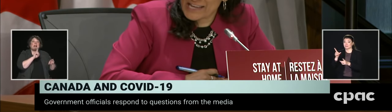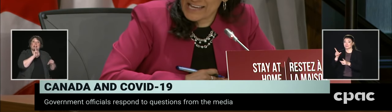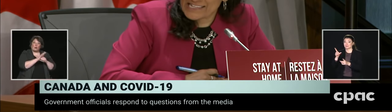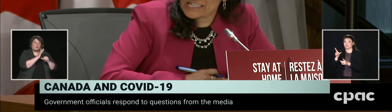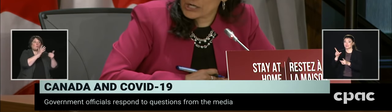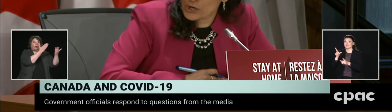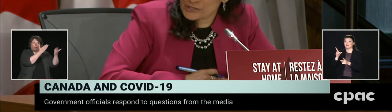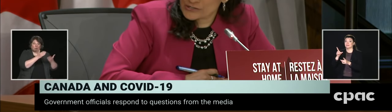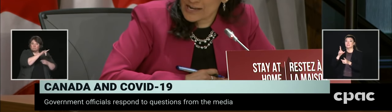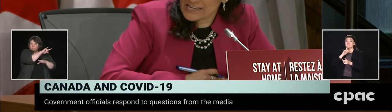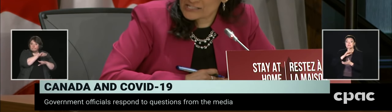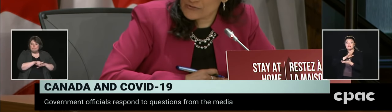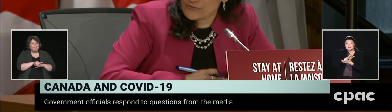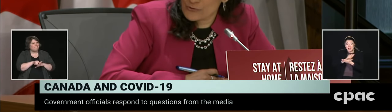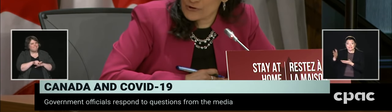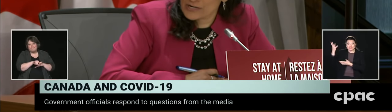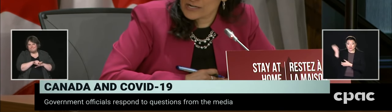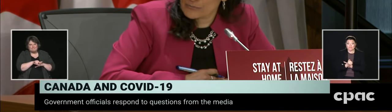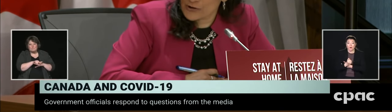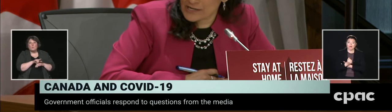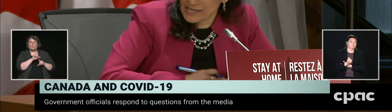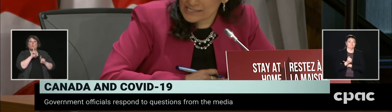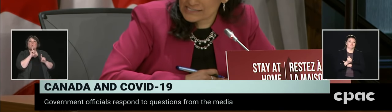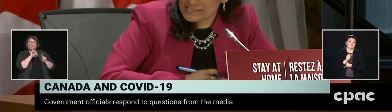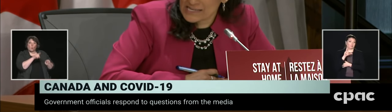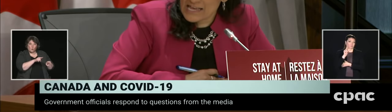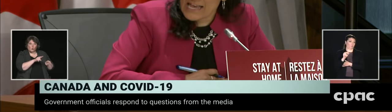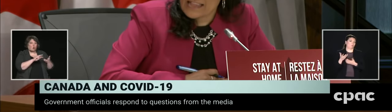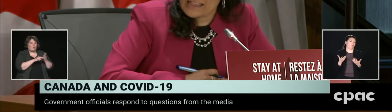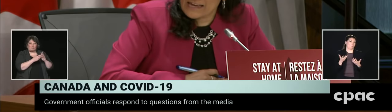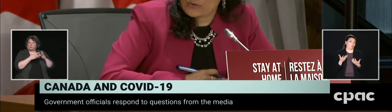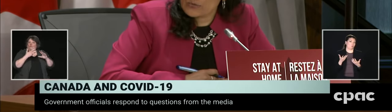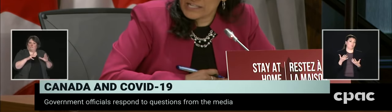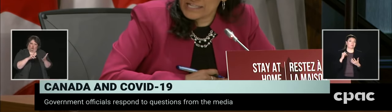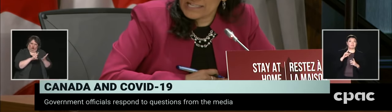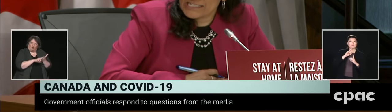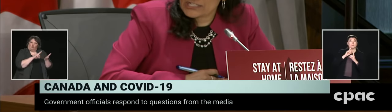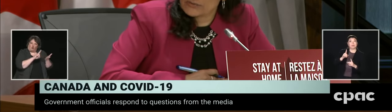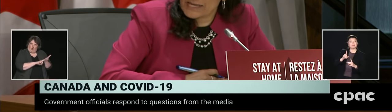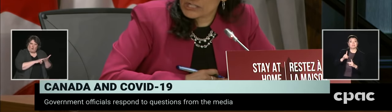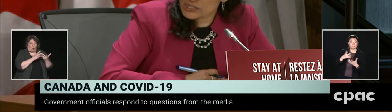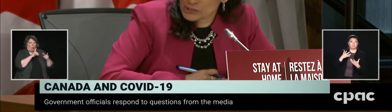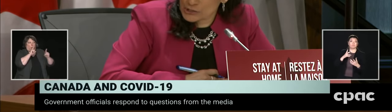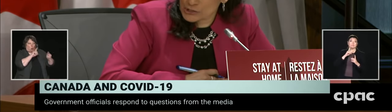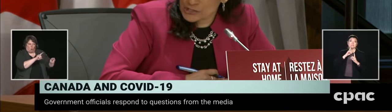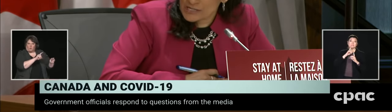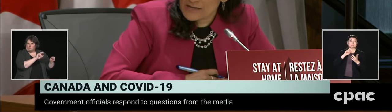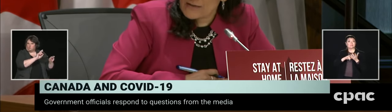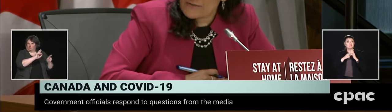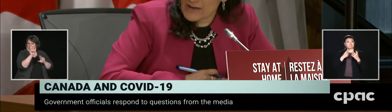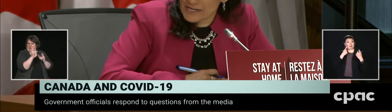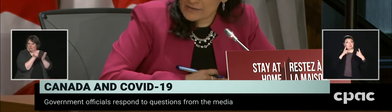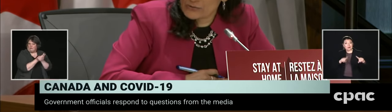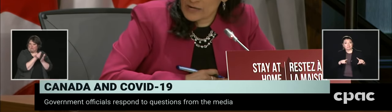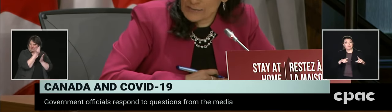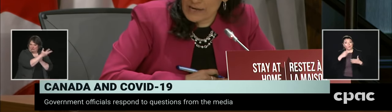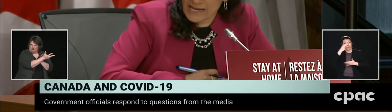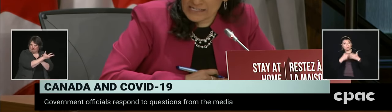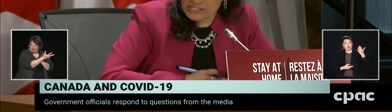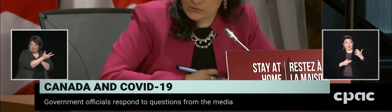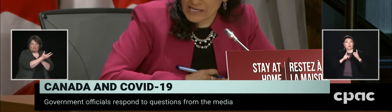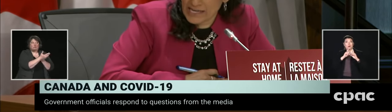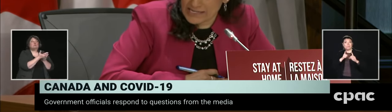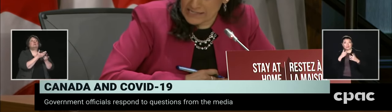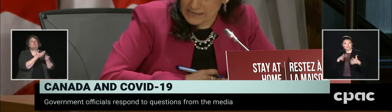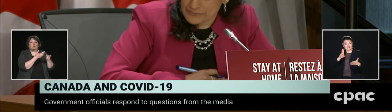order and contract for products that we need to make sure find their way